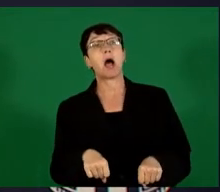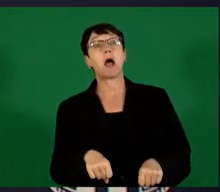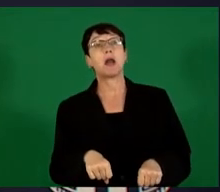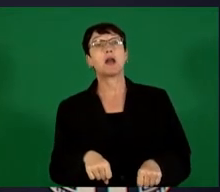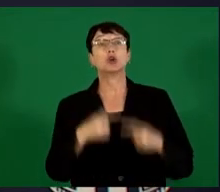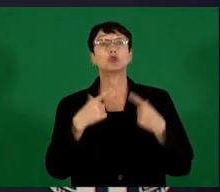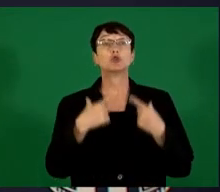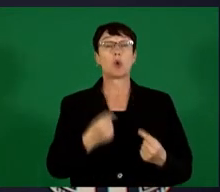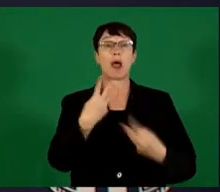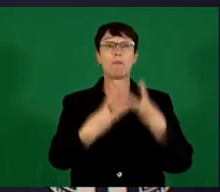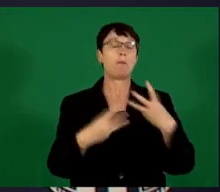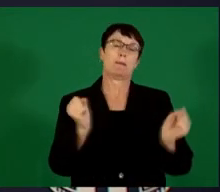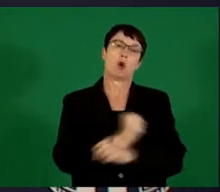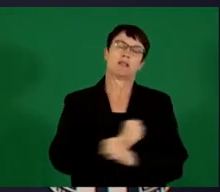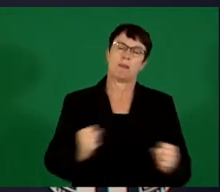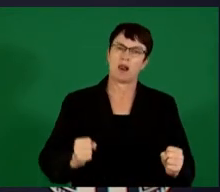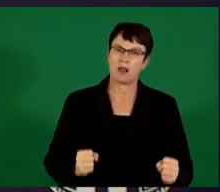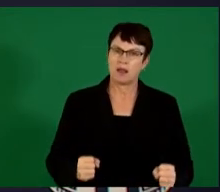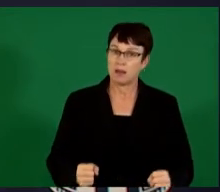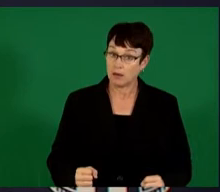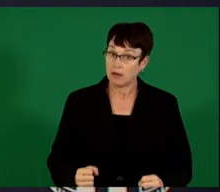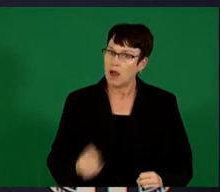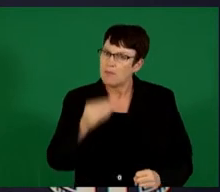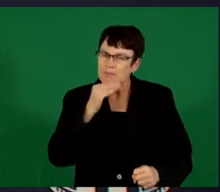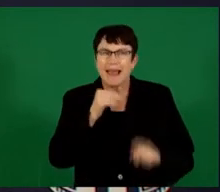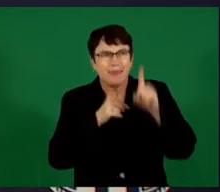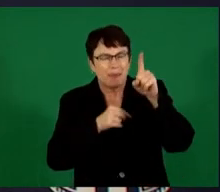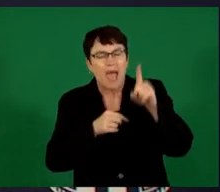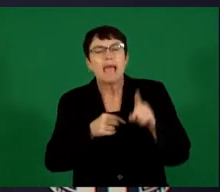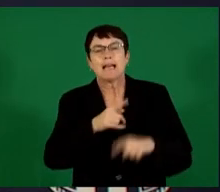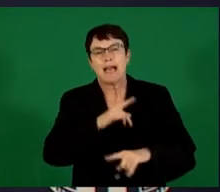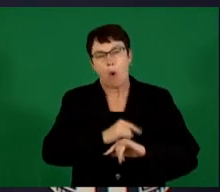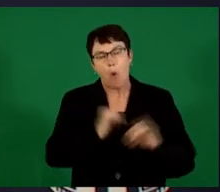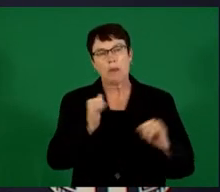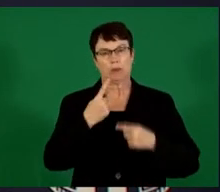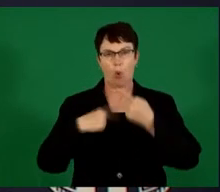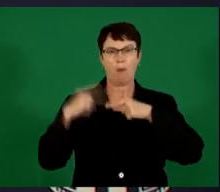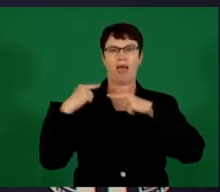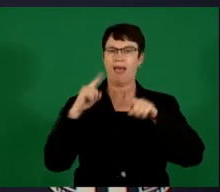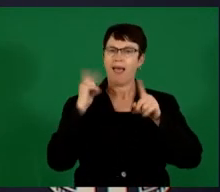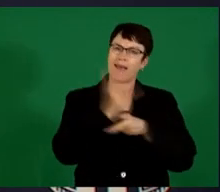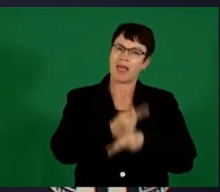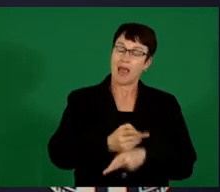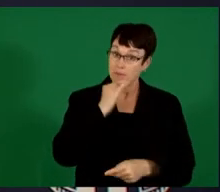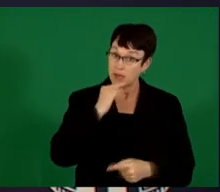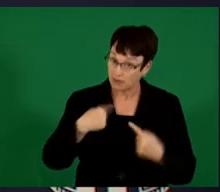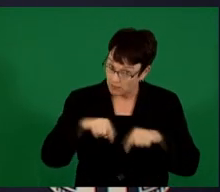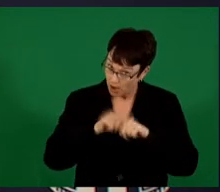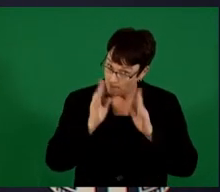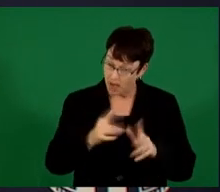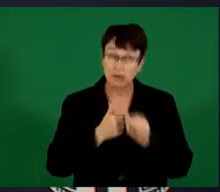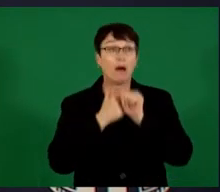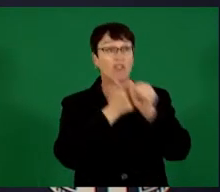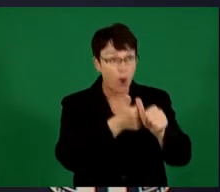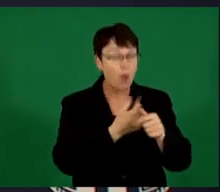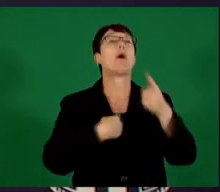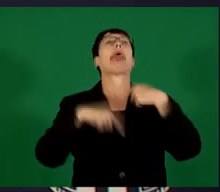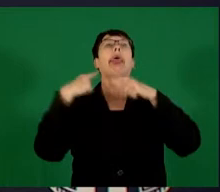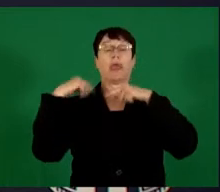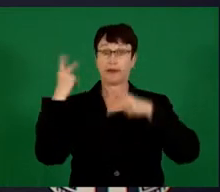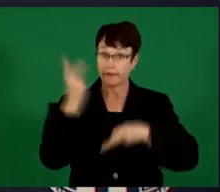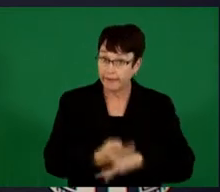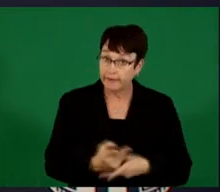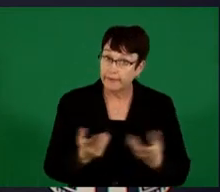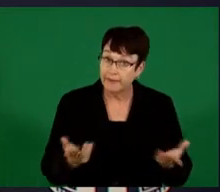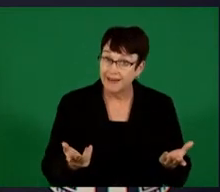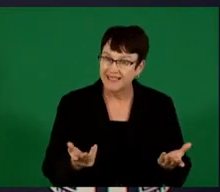not a decision of the central bank. It's a decision of the people of this country through their publicly elected officials. And